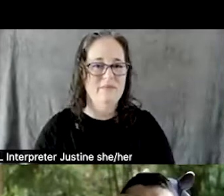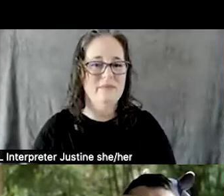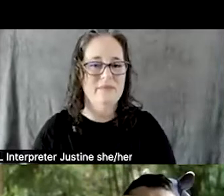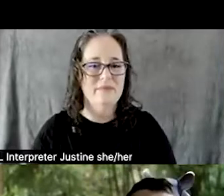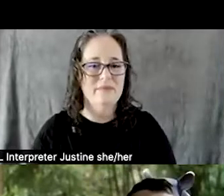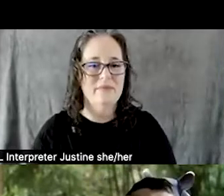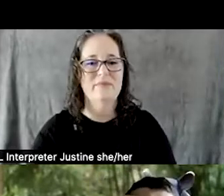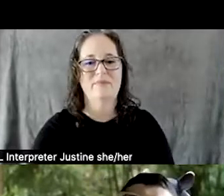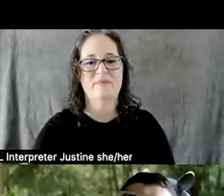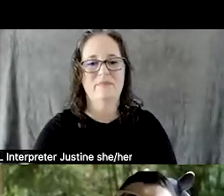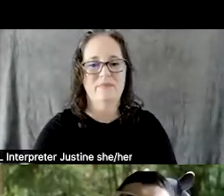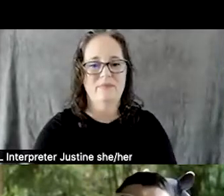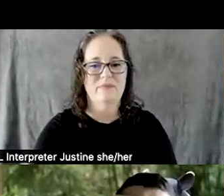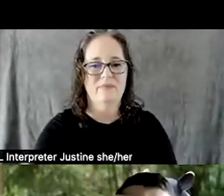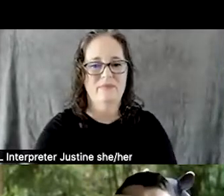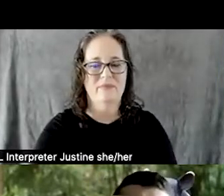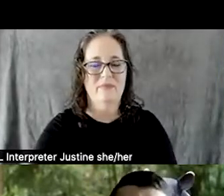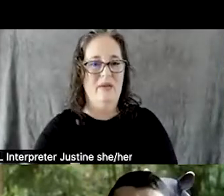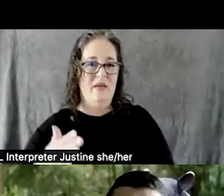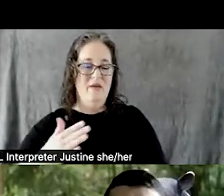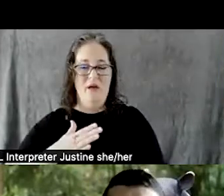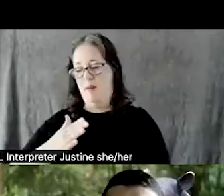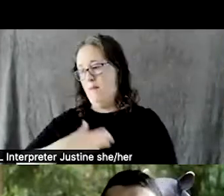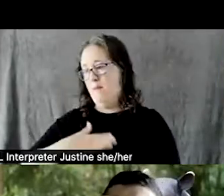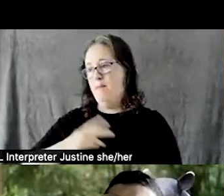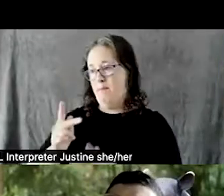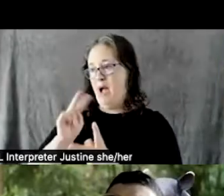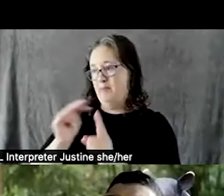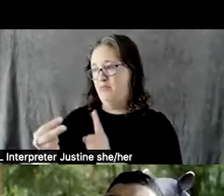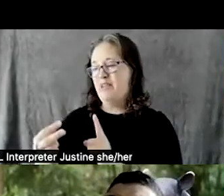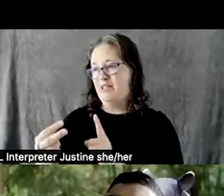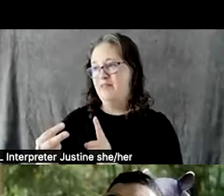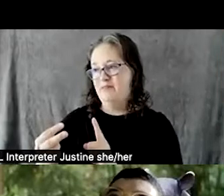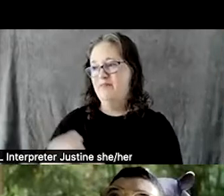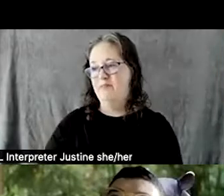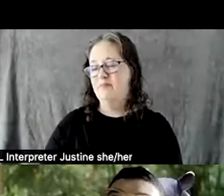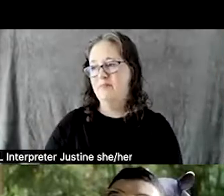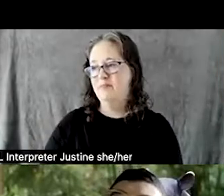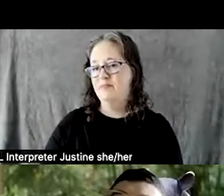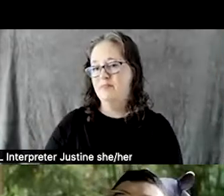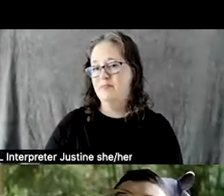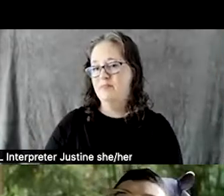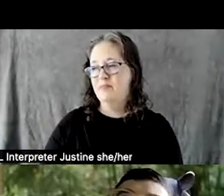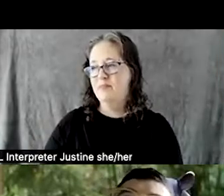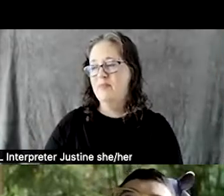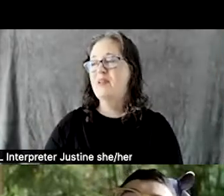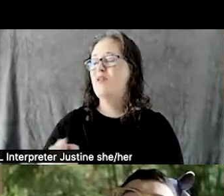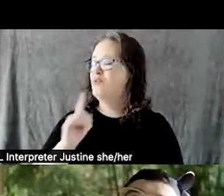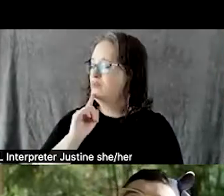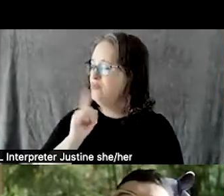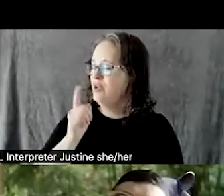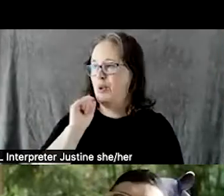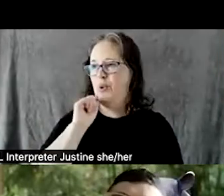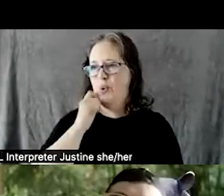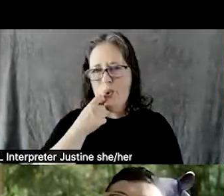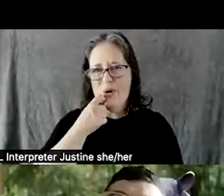Yeah, and I think from my perspective, and I mentioned this earlier, but it was really cool to see. I had not had